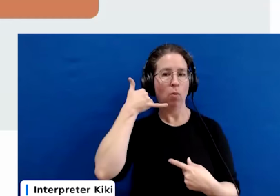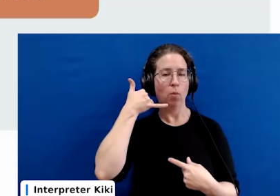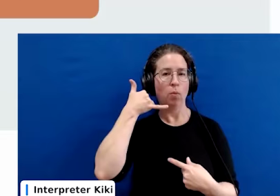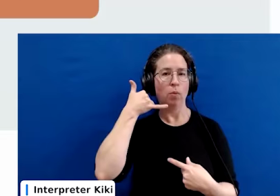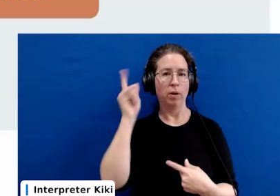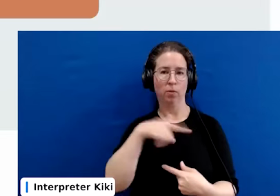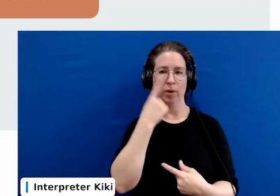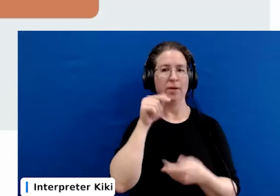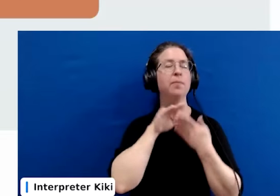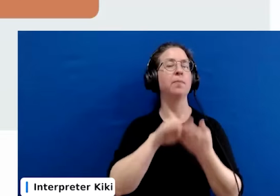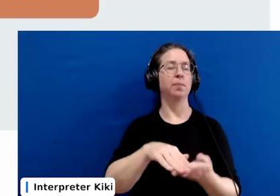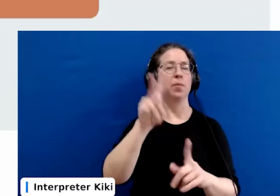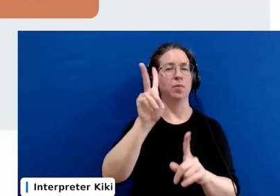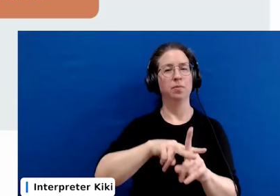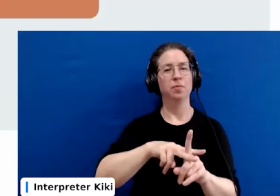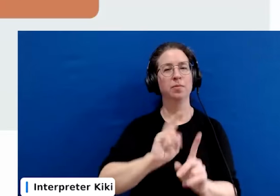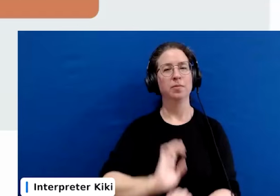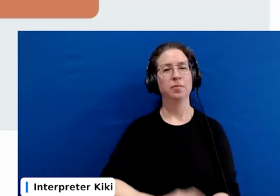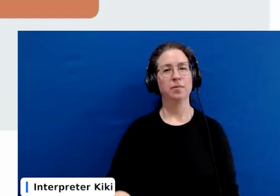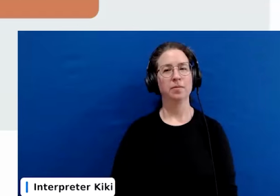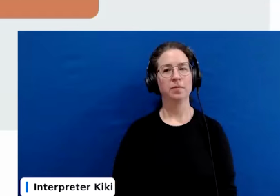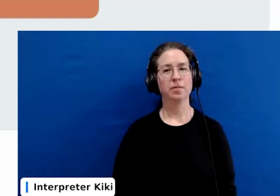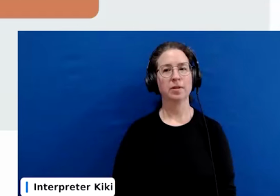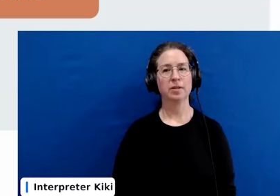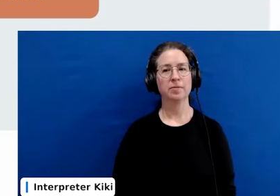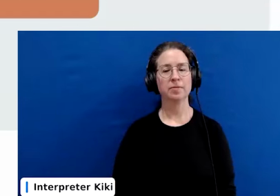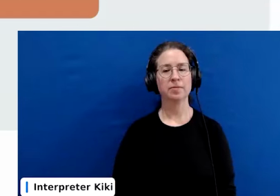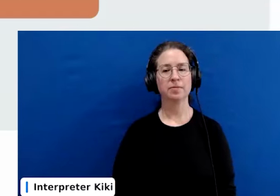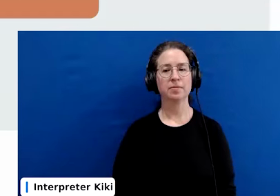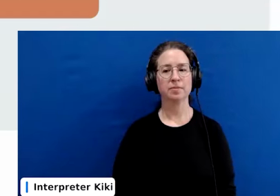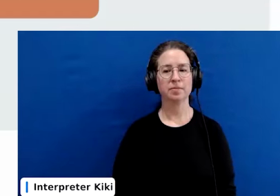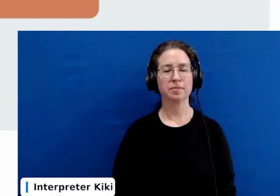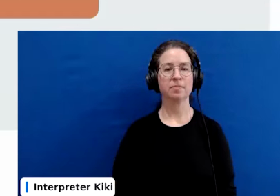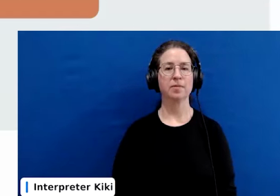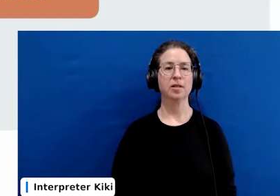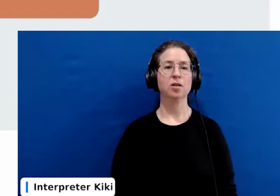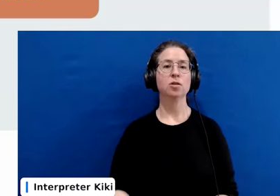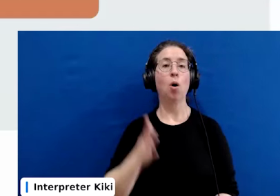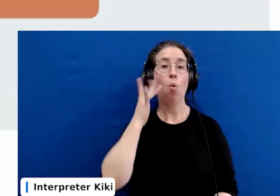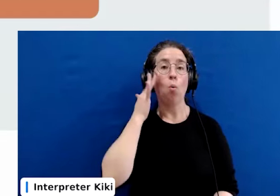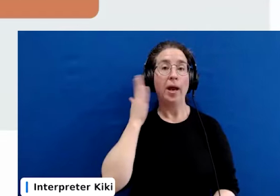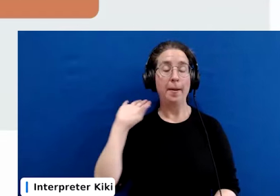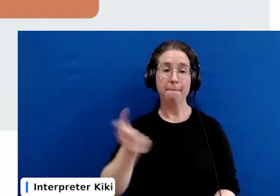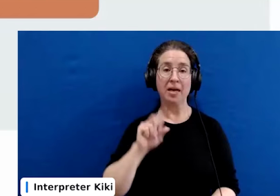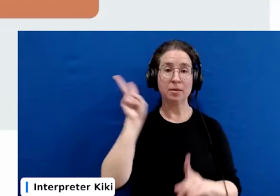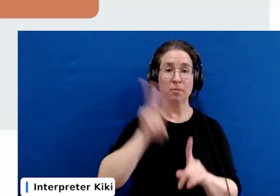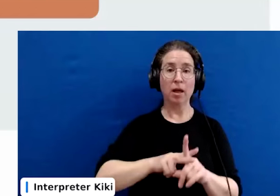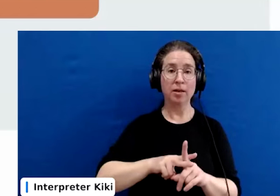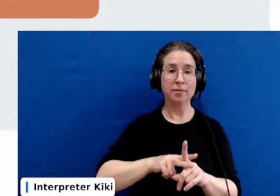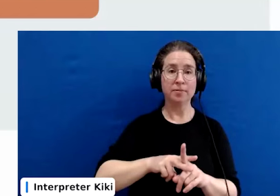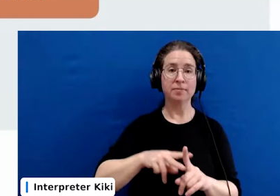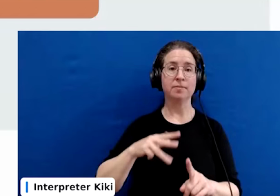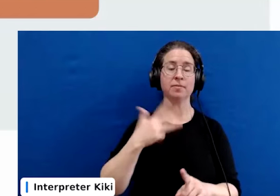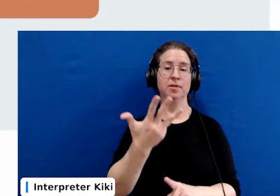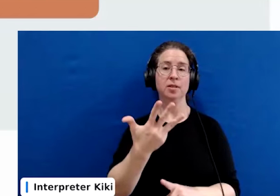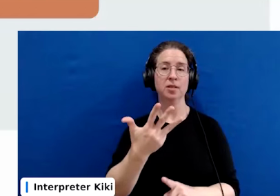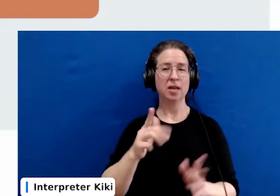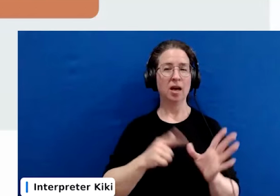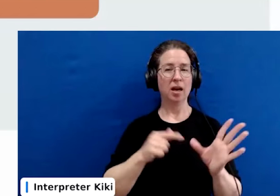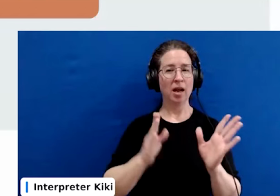apply for the program. Now, key deadlines. Applicants must apply by 9 a.m. Australian